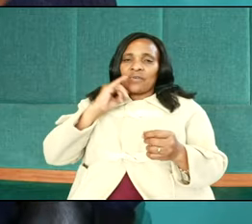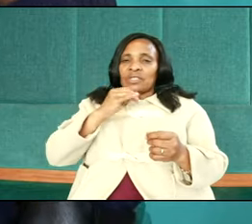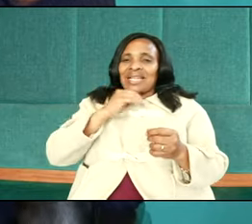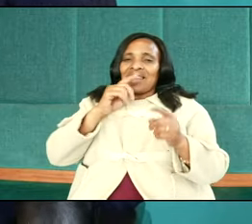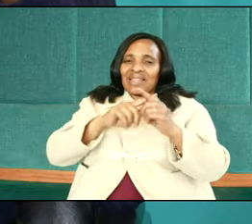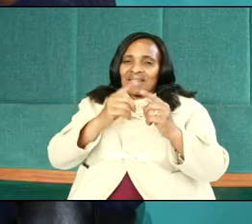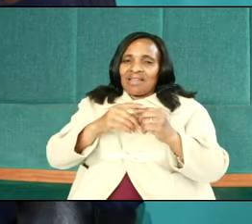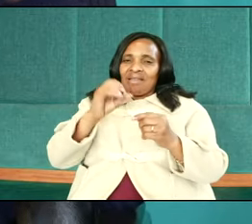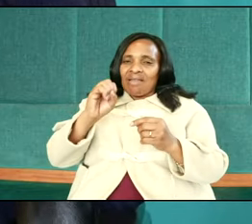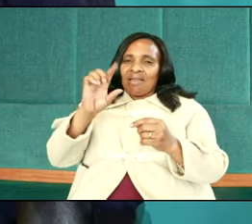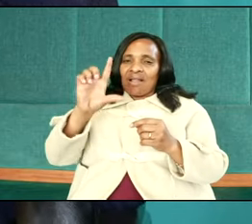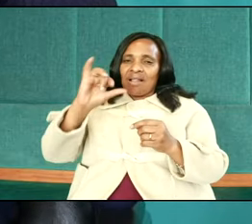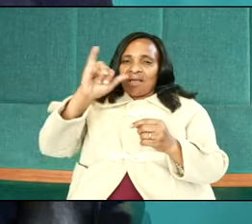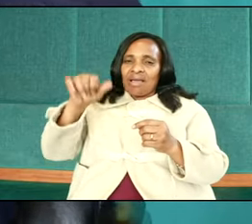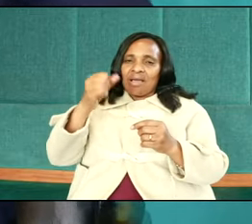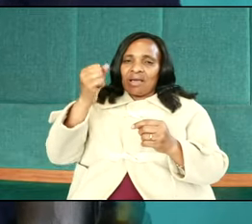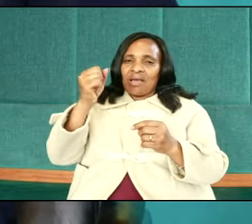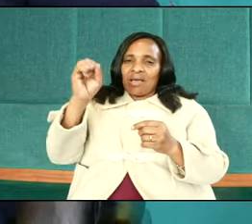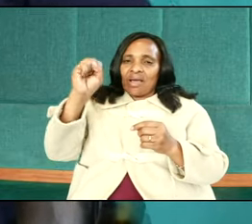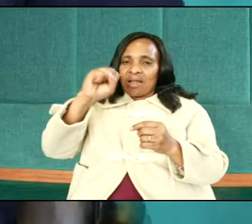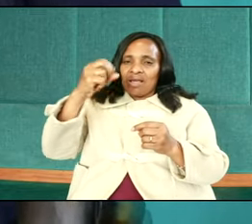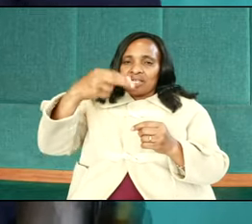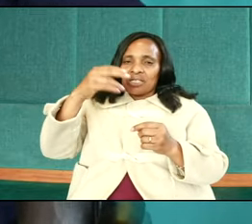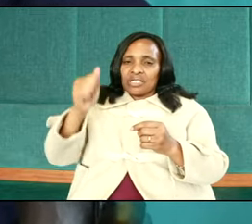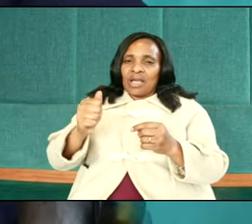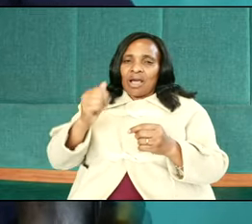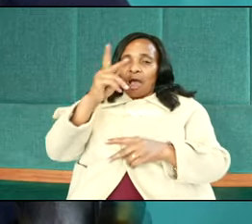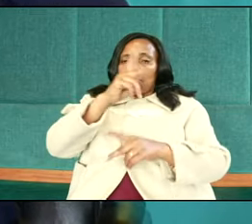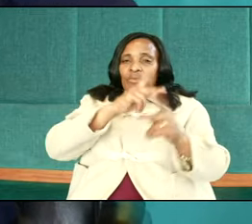Elisha as a prophet to stand in your place